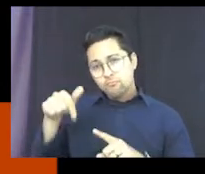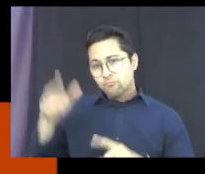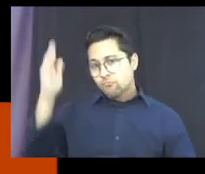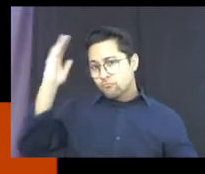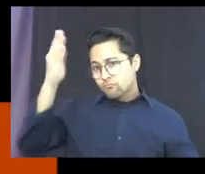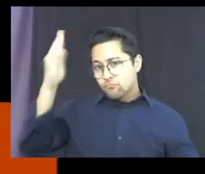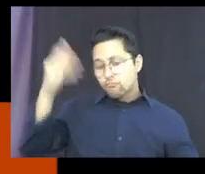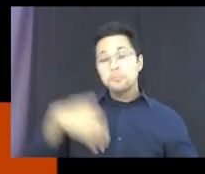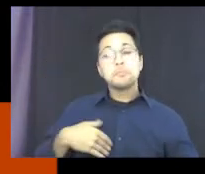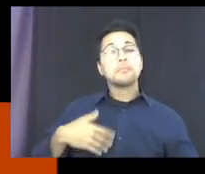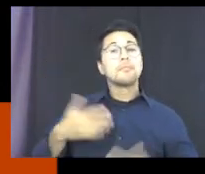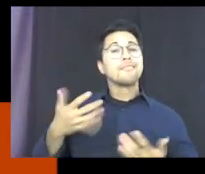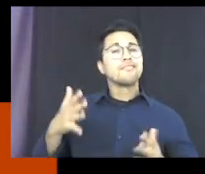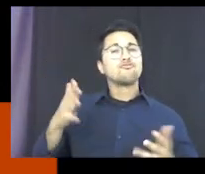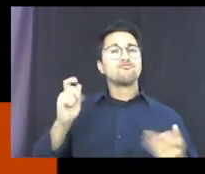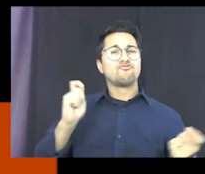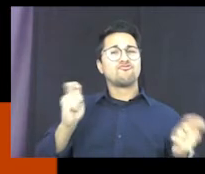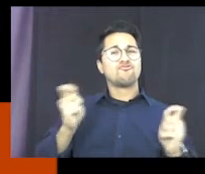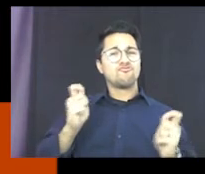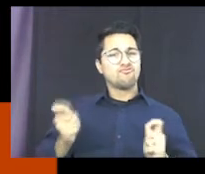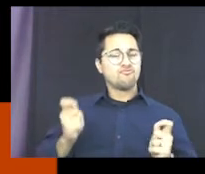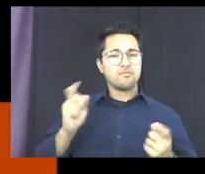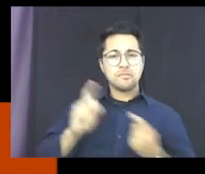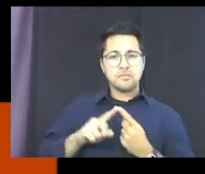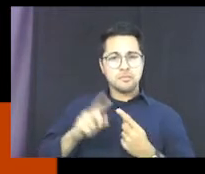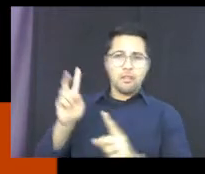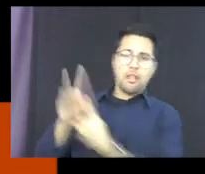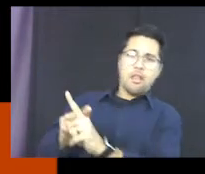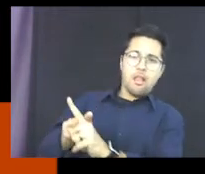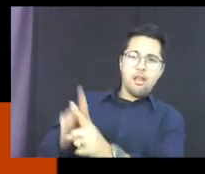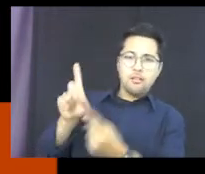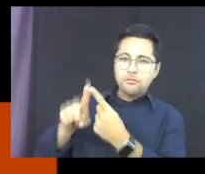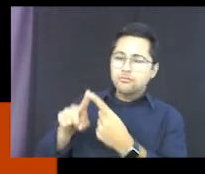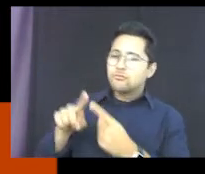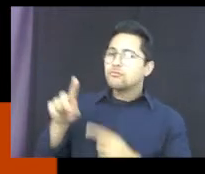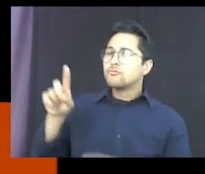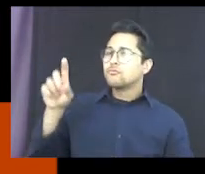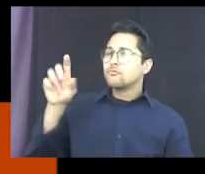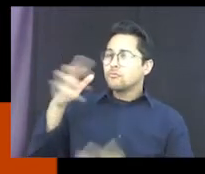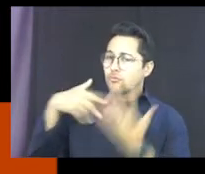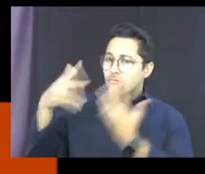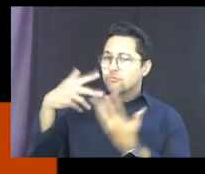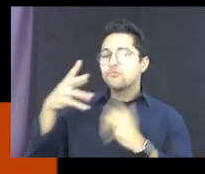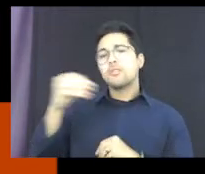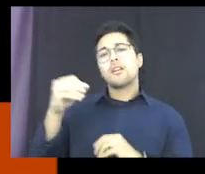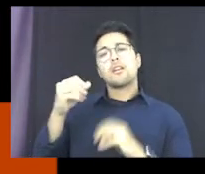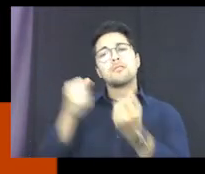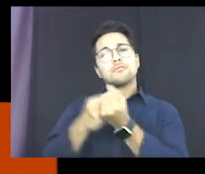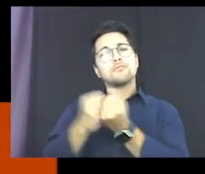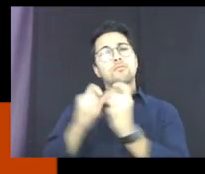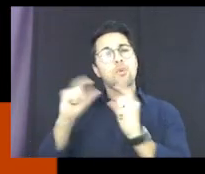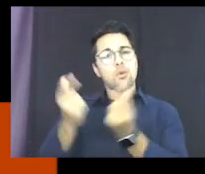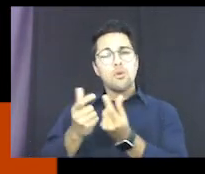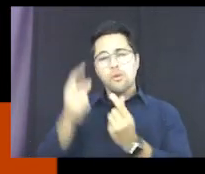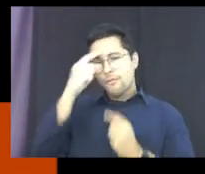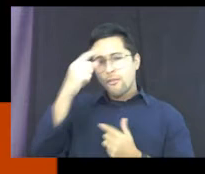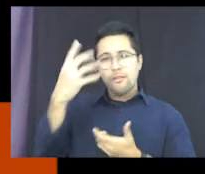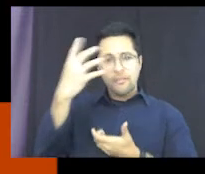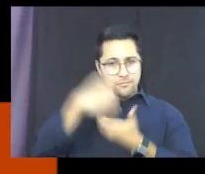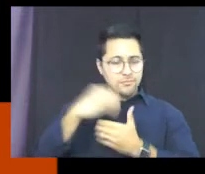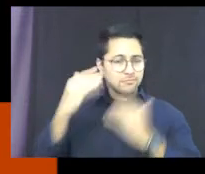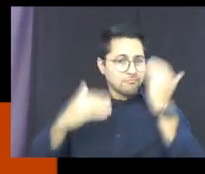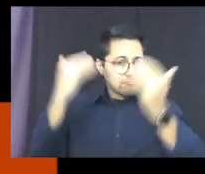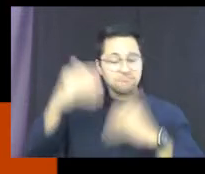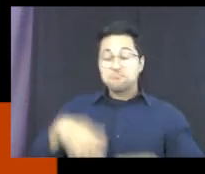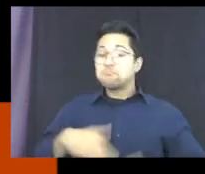presentation has been modified to be applicable to social and support groups for autistic adults, regardless